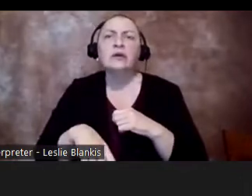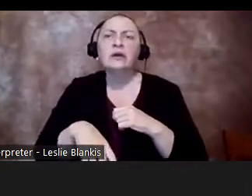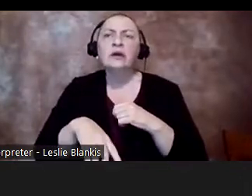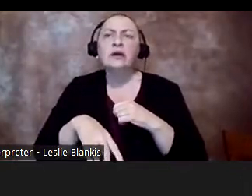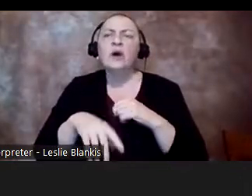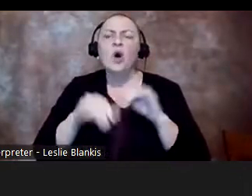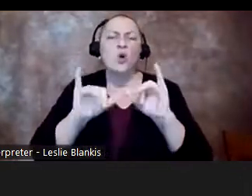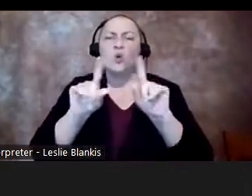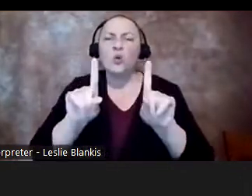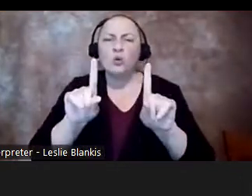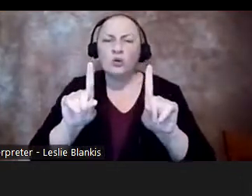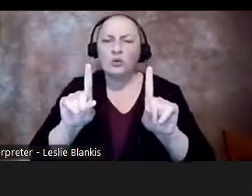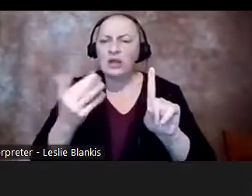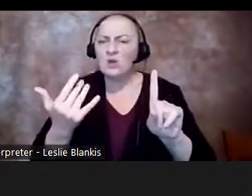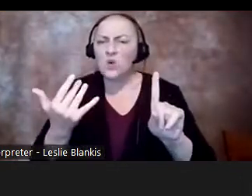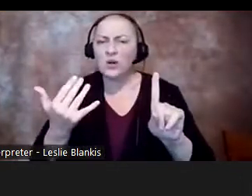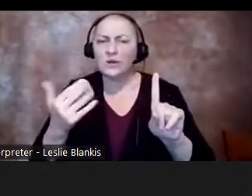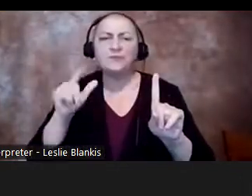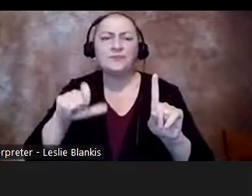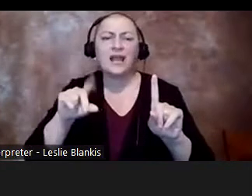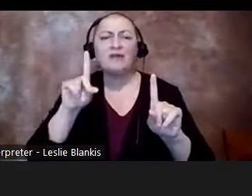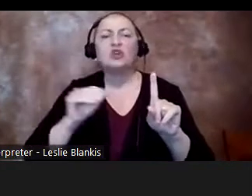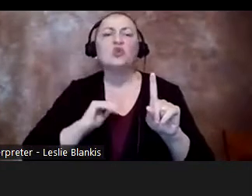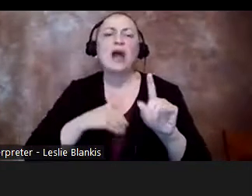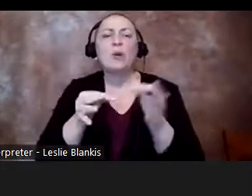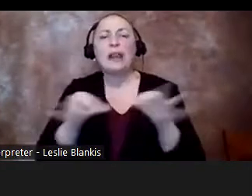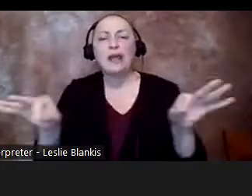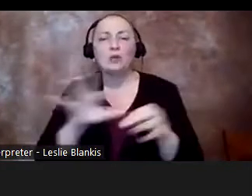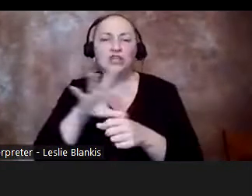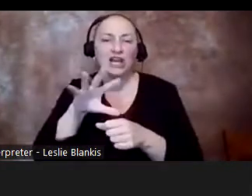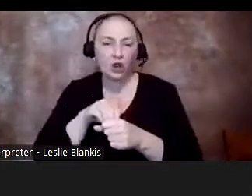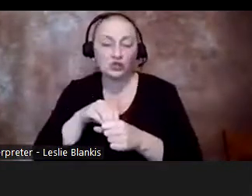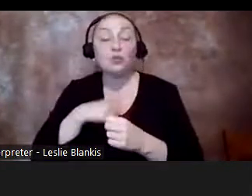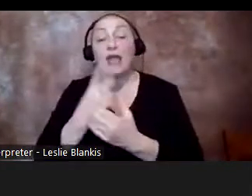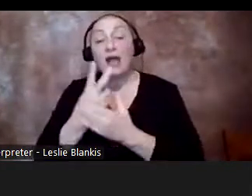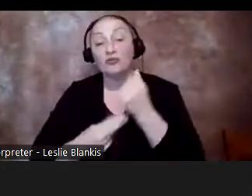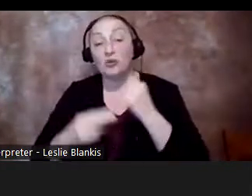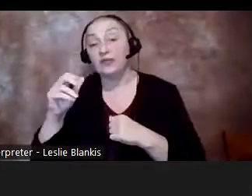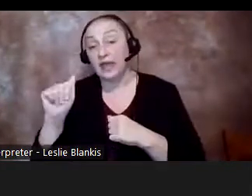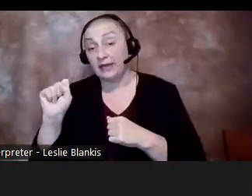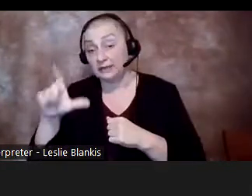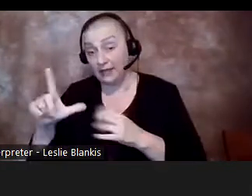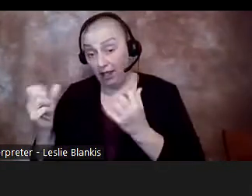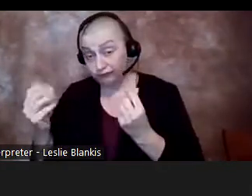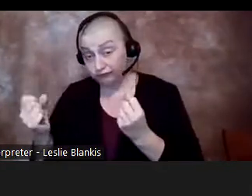oh, I'm sorry, hold on. We need to first do our language inclusion. We have both American Sign